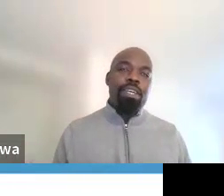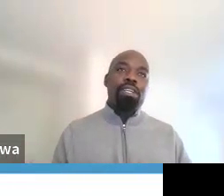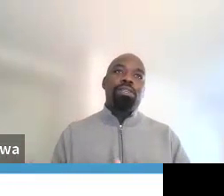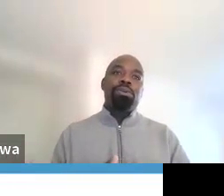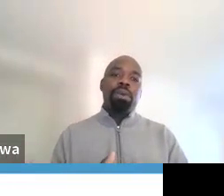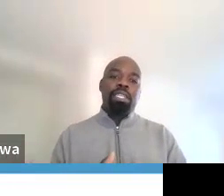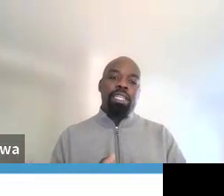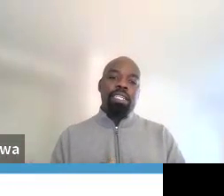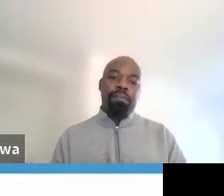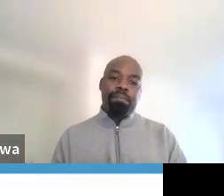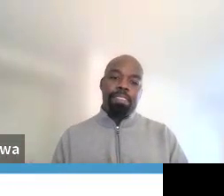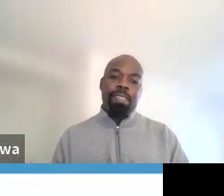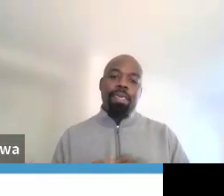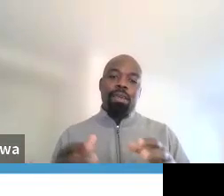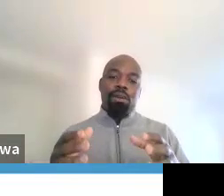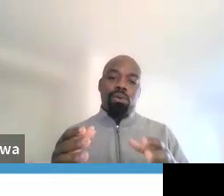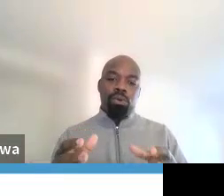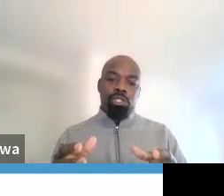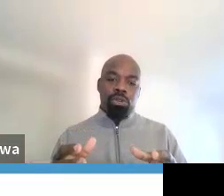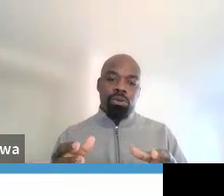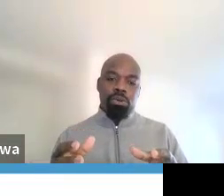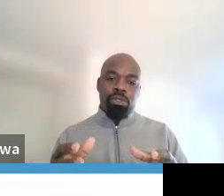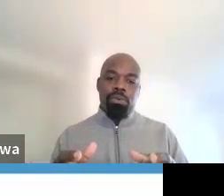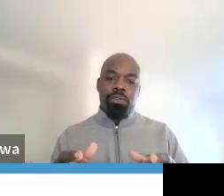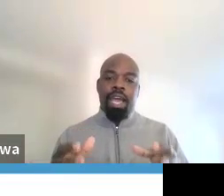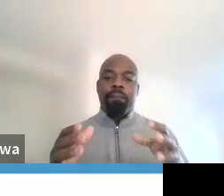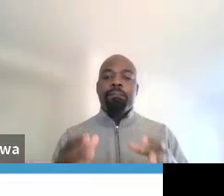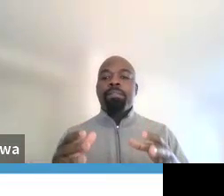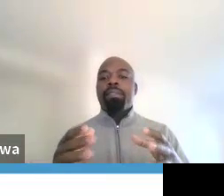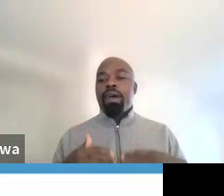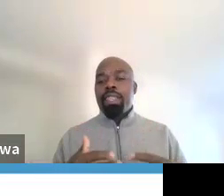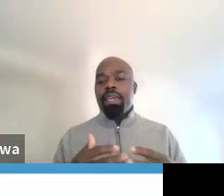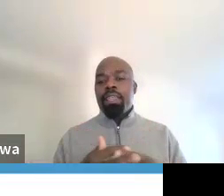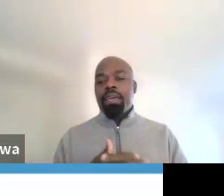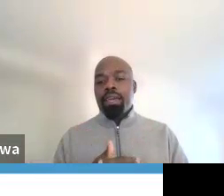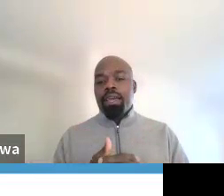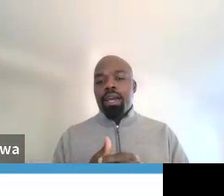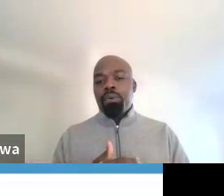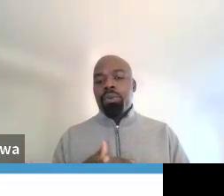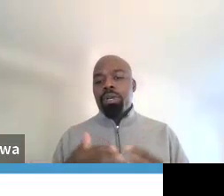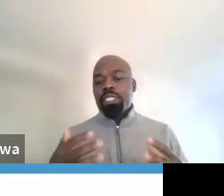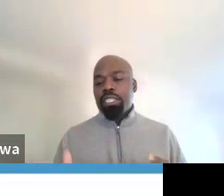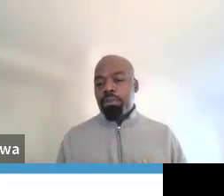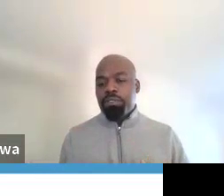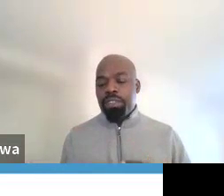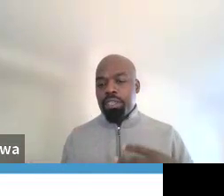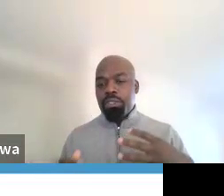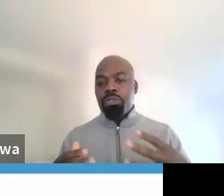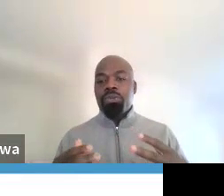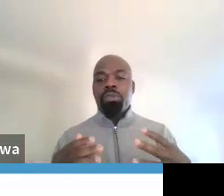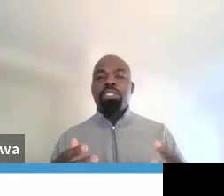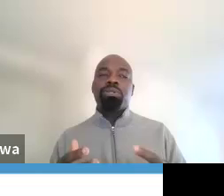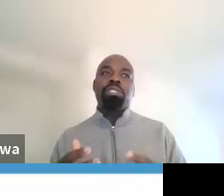after you write a letter? We'll talk through all of that, and then we'll look at some of